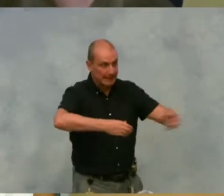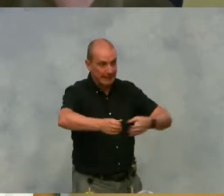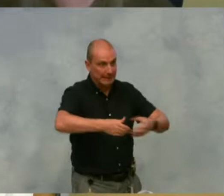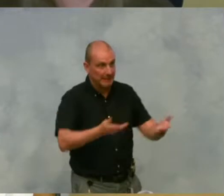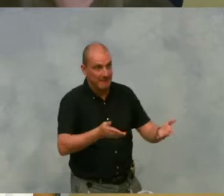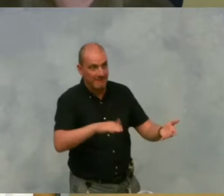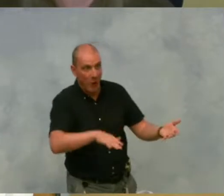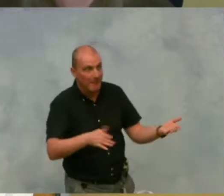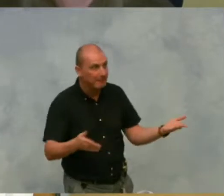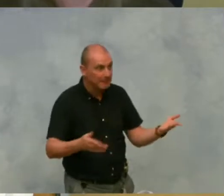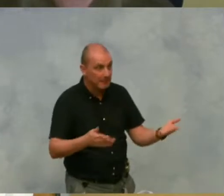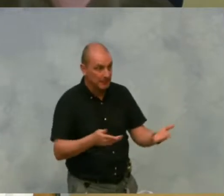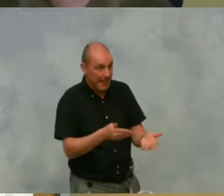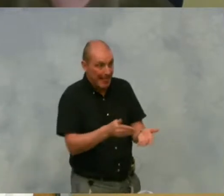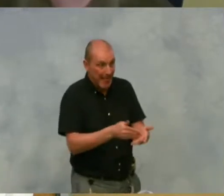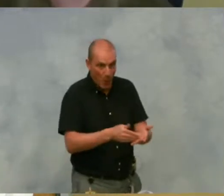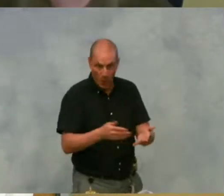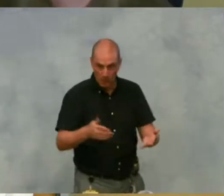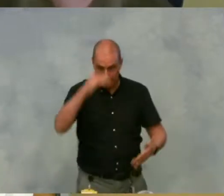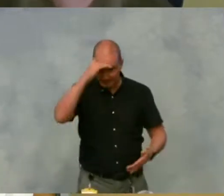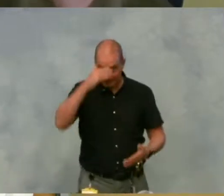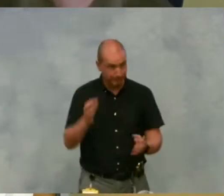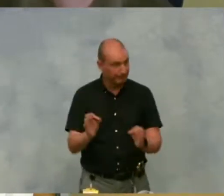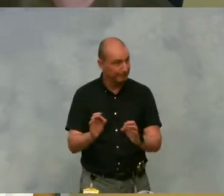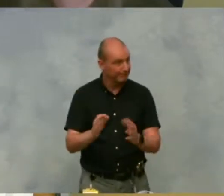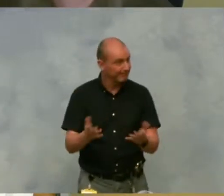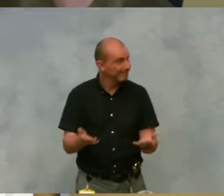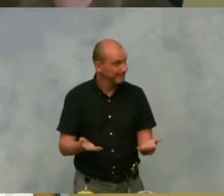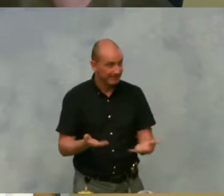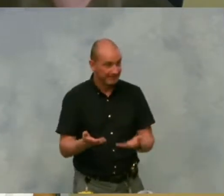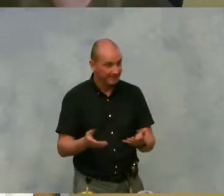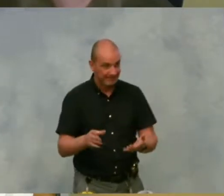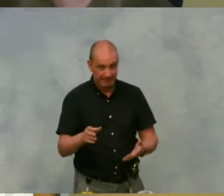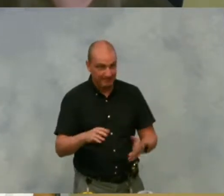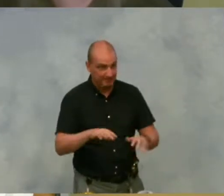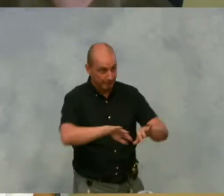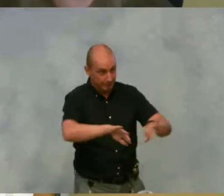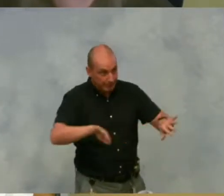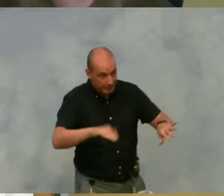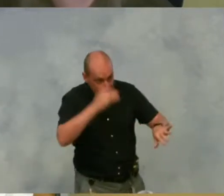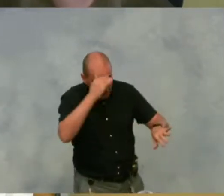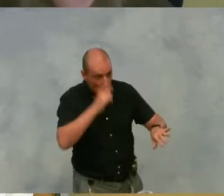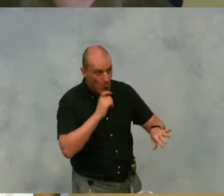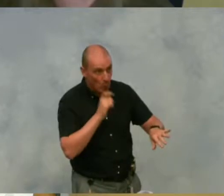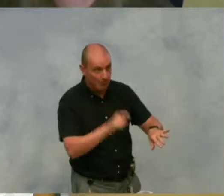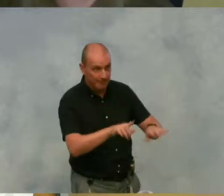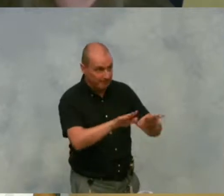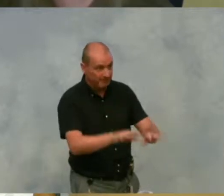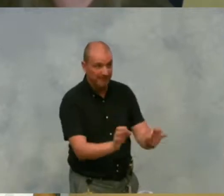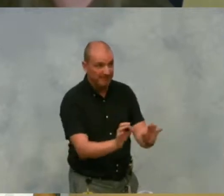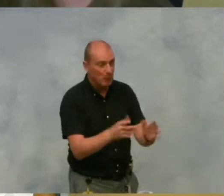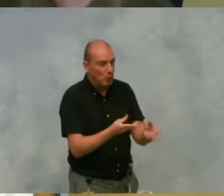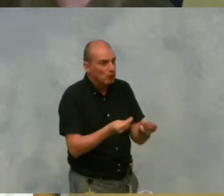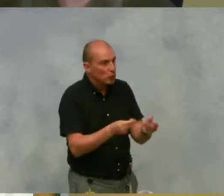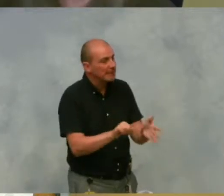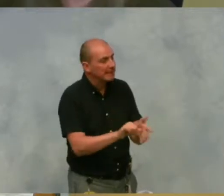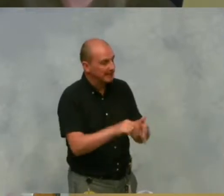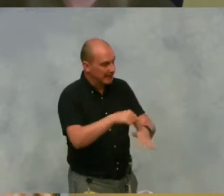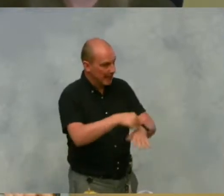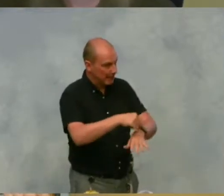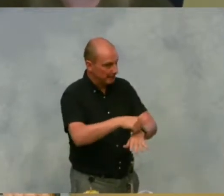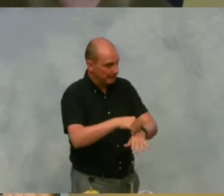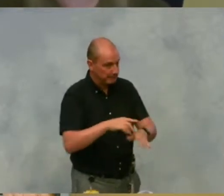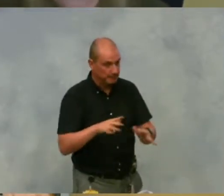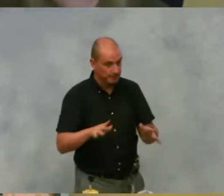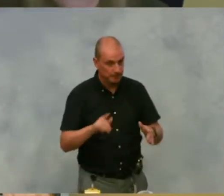enough available labour and skills at this point in time. So it is very difficult for resources. Thank you.